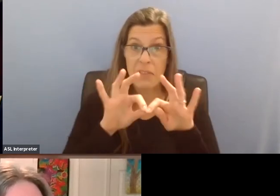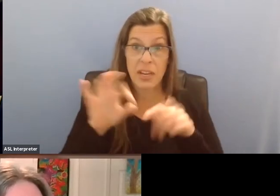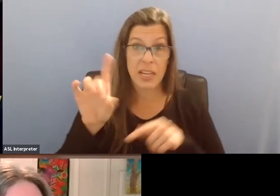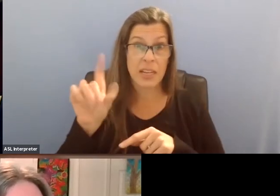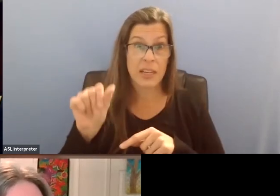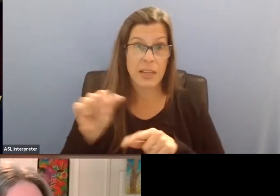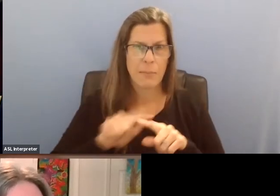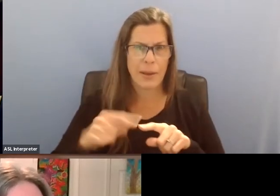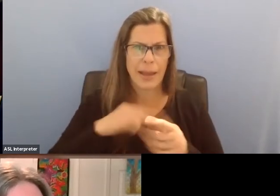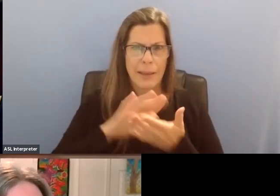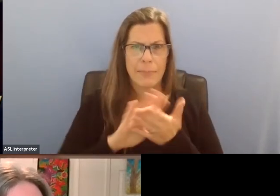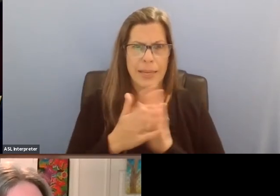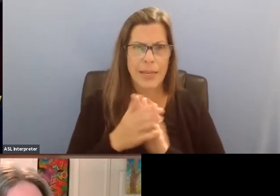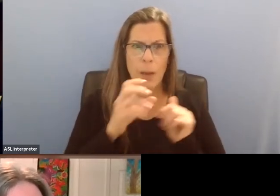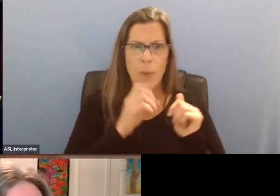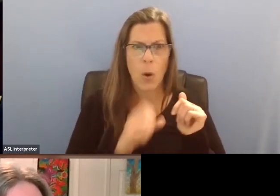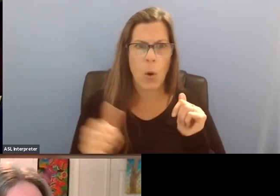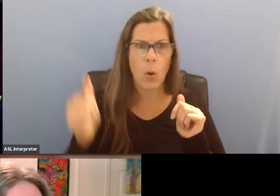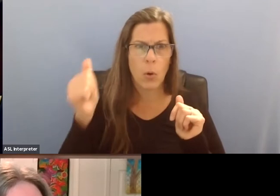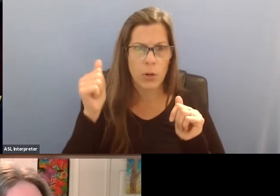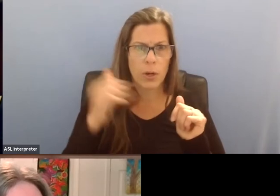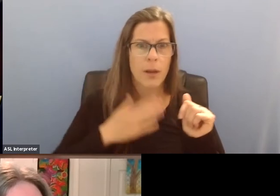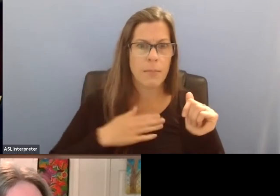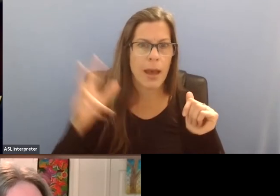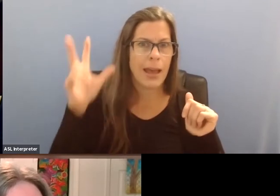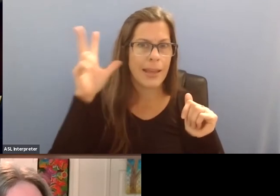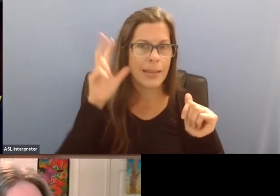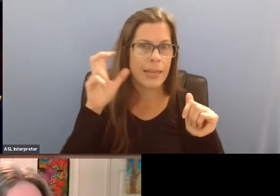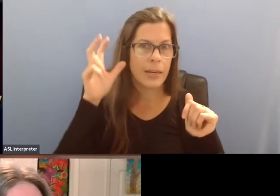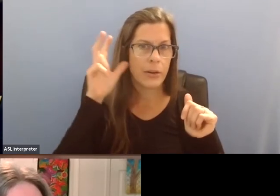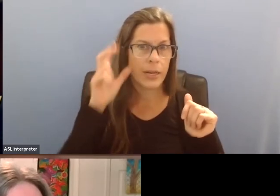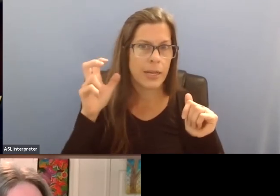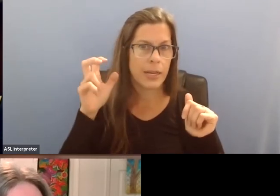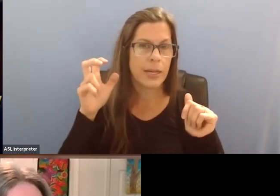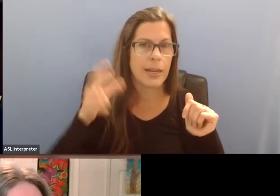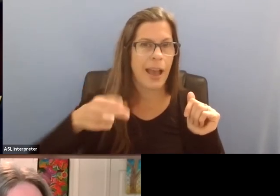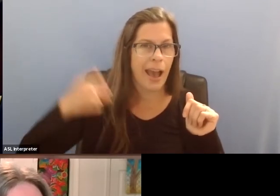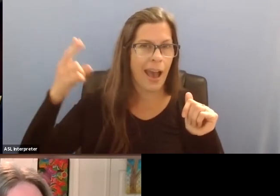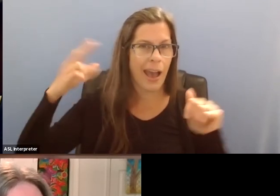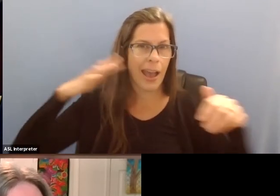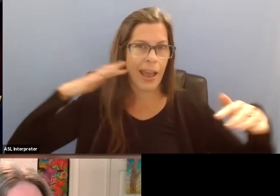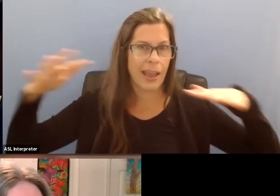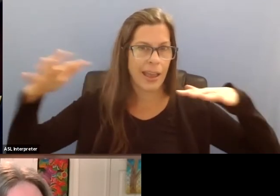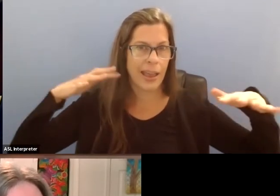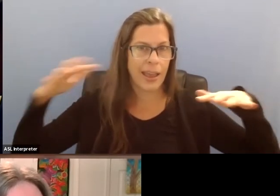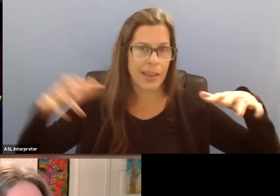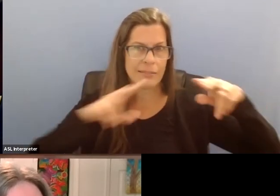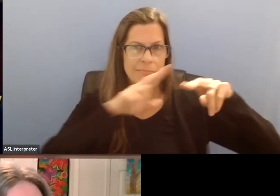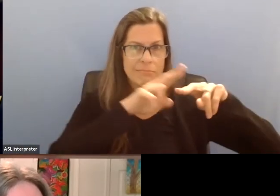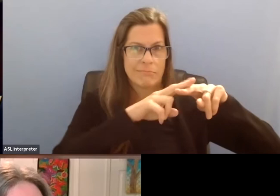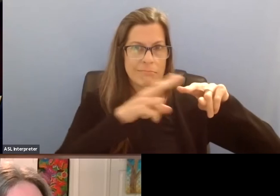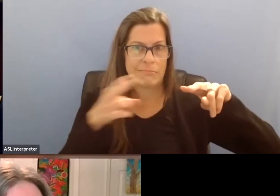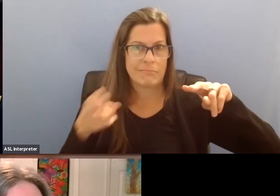as I get older, my high-frequency hearing very sadly has gone down significantly to the point where